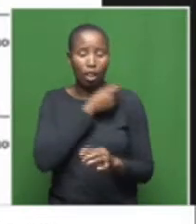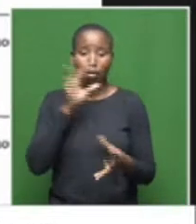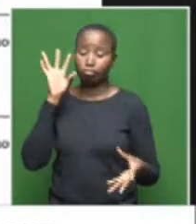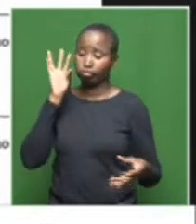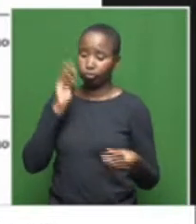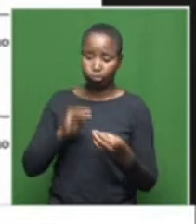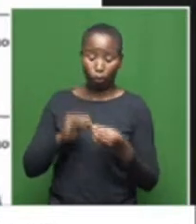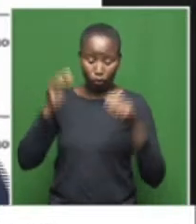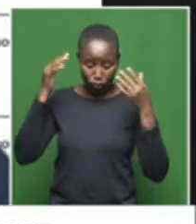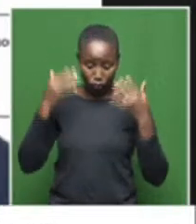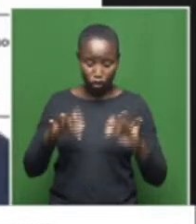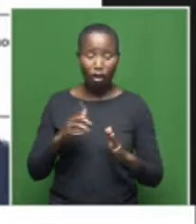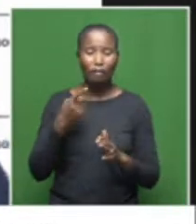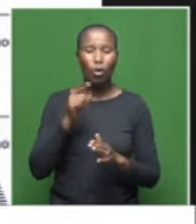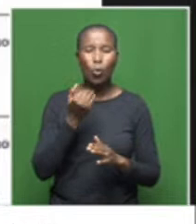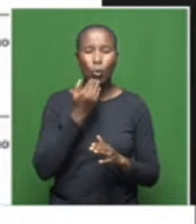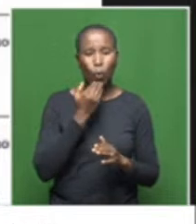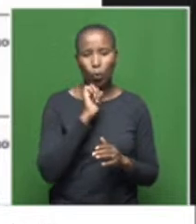administered to the